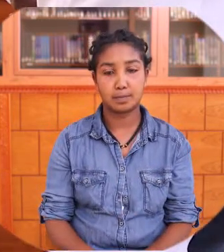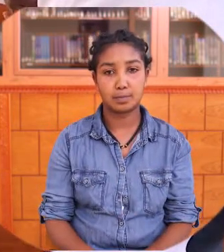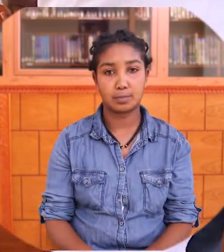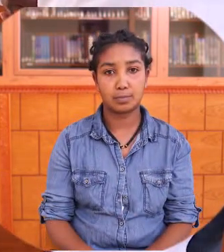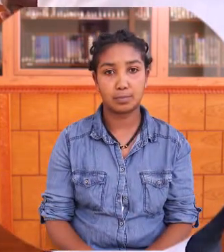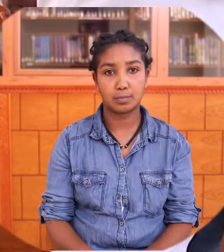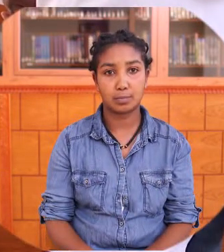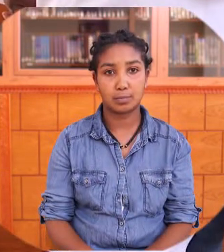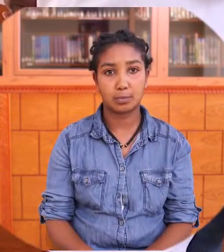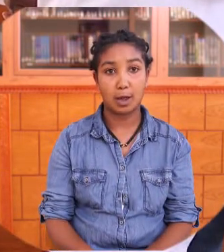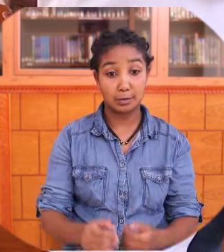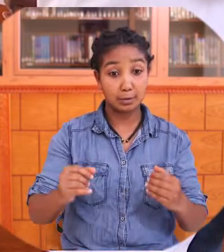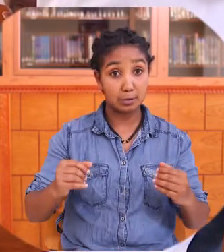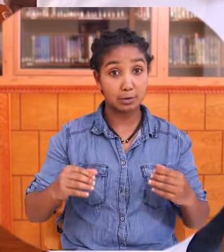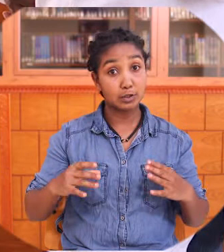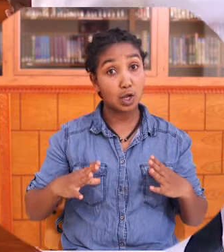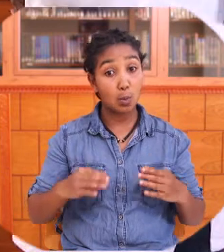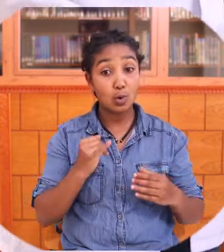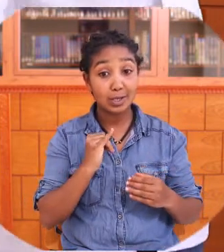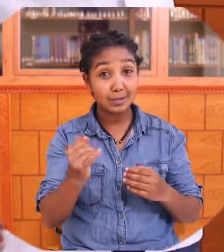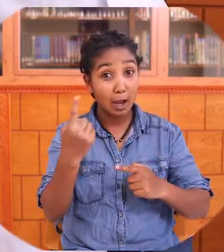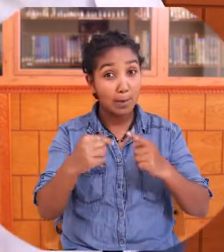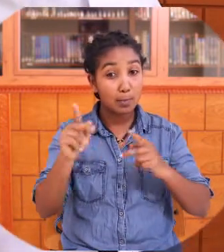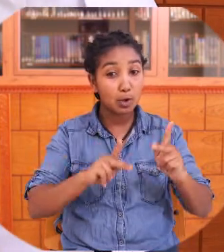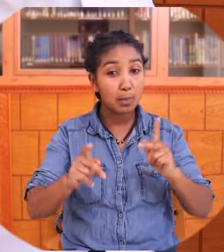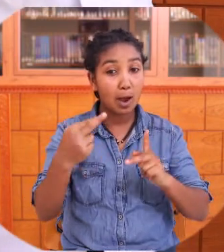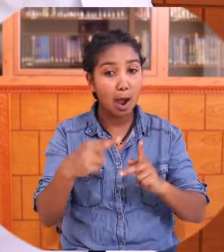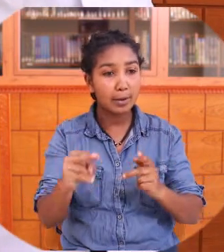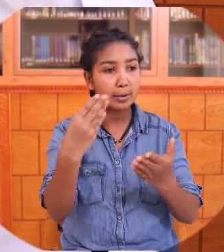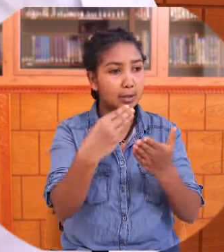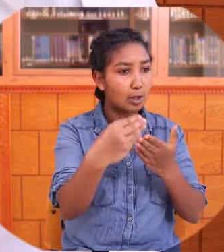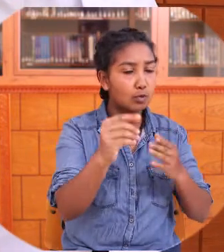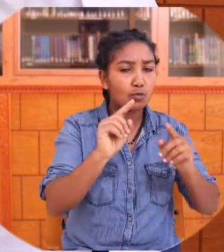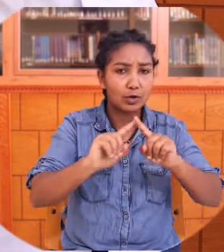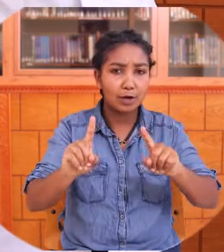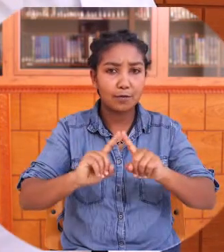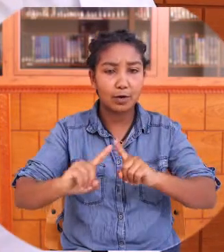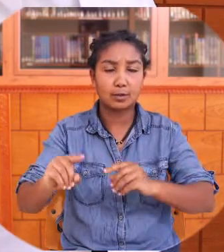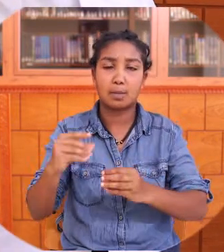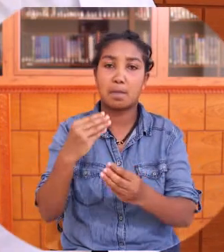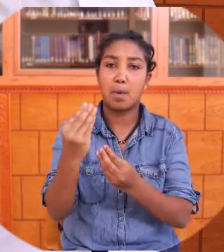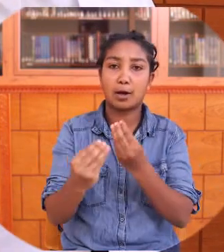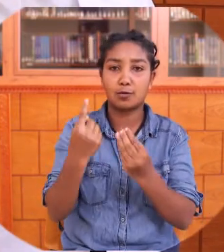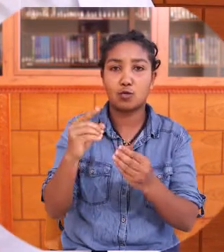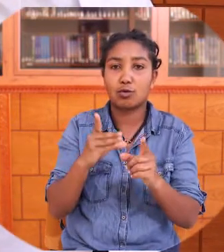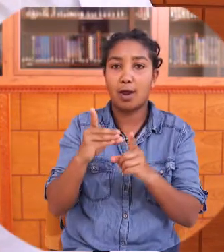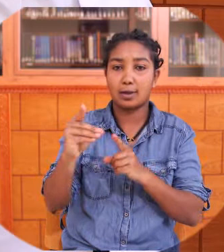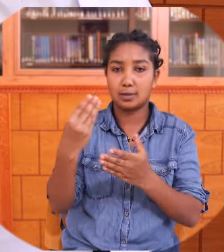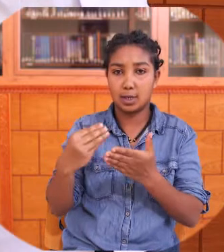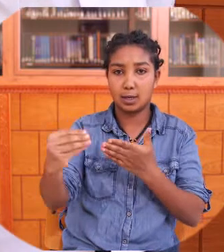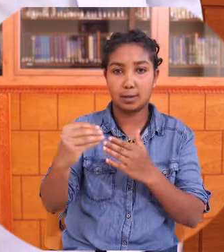as it is ceremony is coming, people are bring animals to different markets for direct